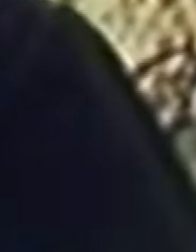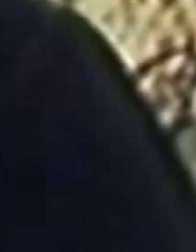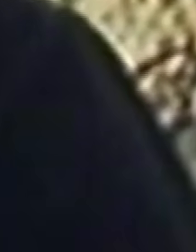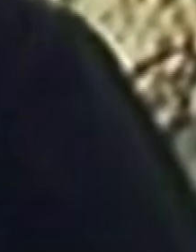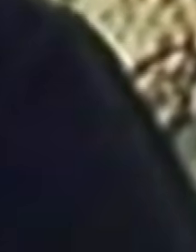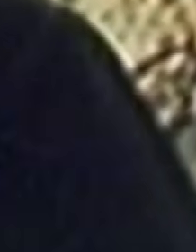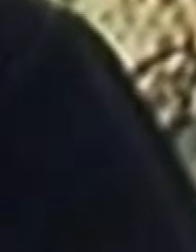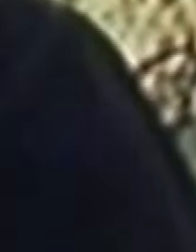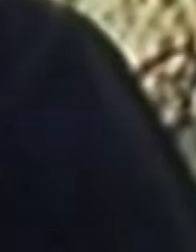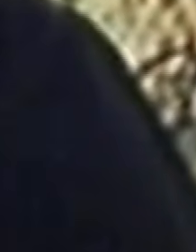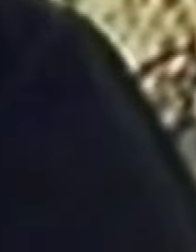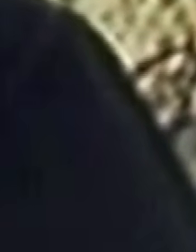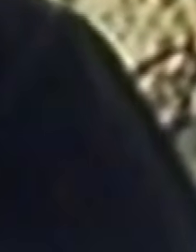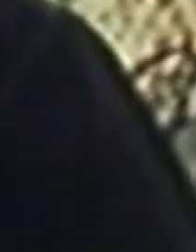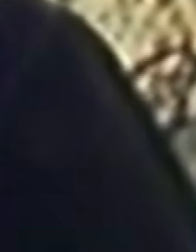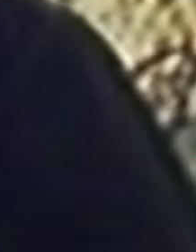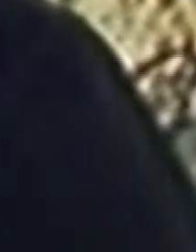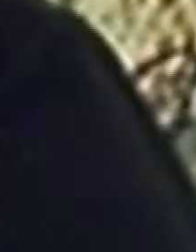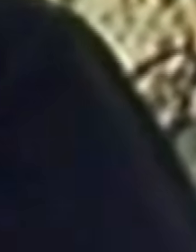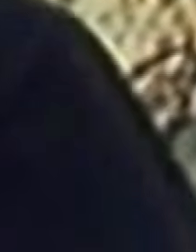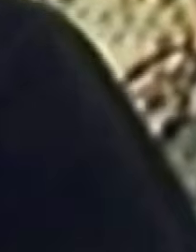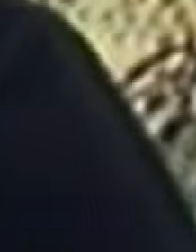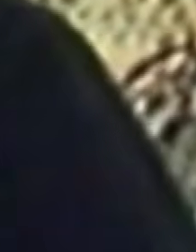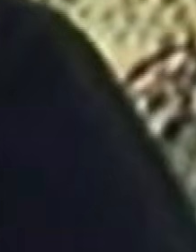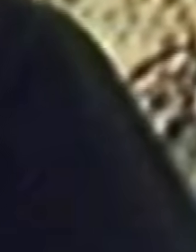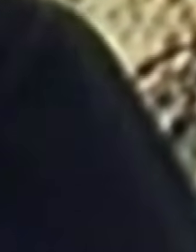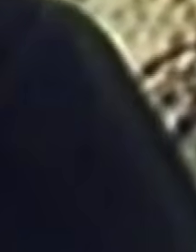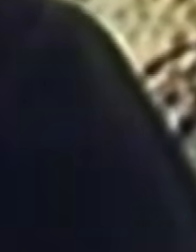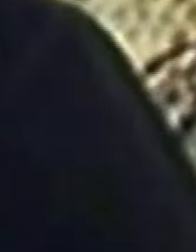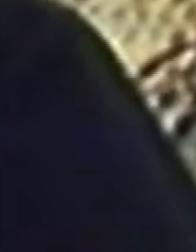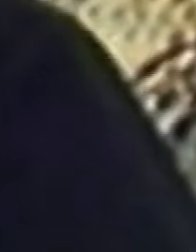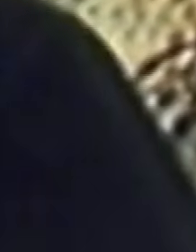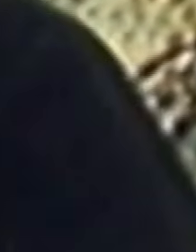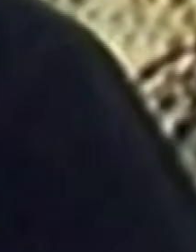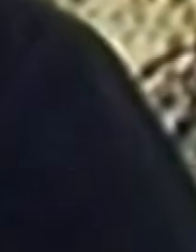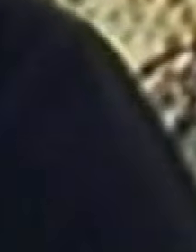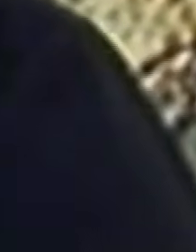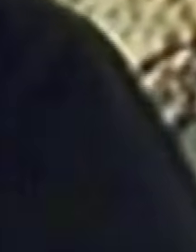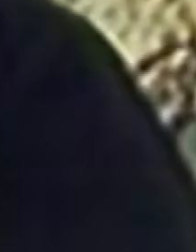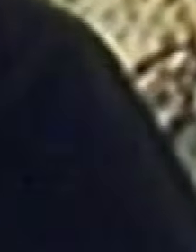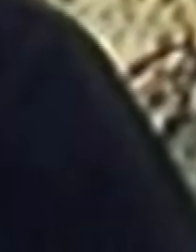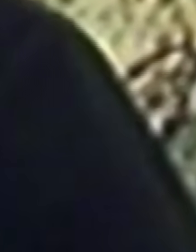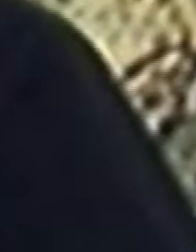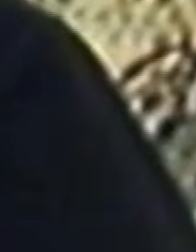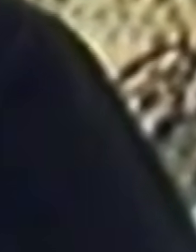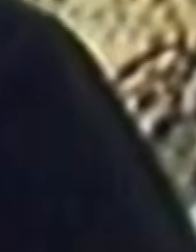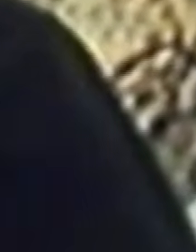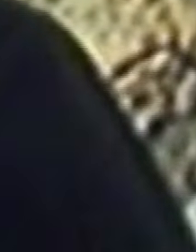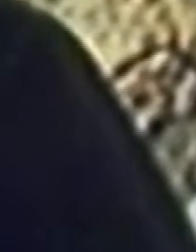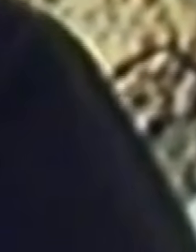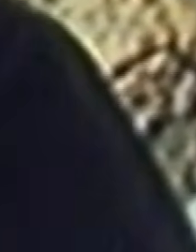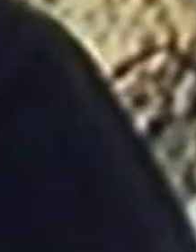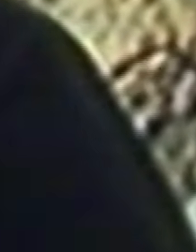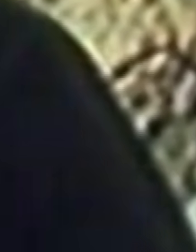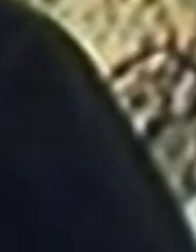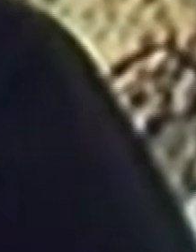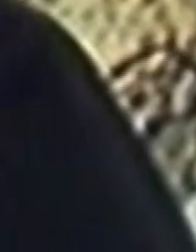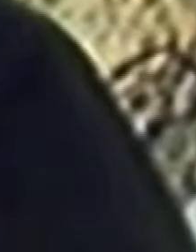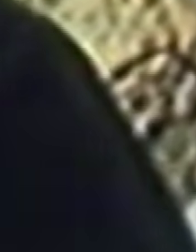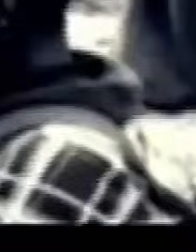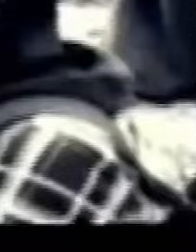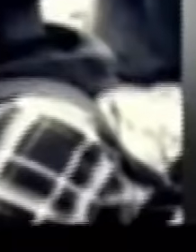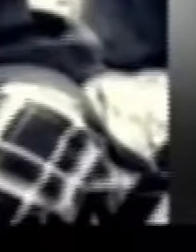free now and not tomorrow. Therefore, we do not accept the claim of South Africa